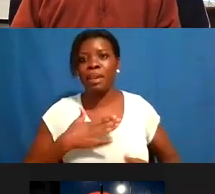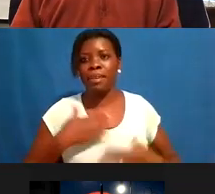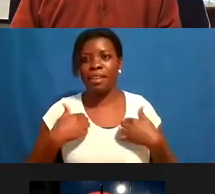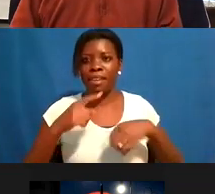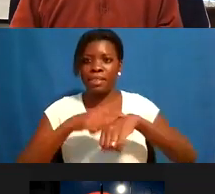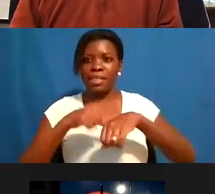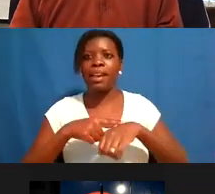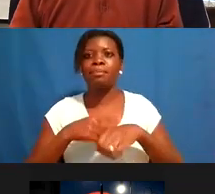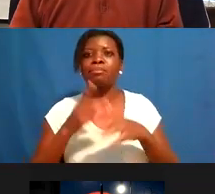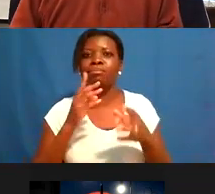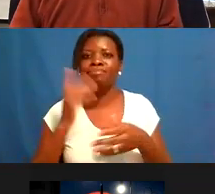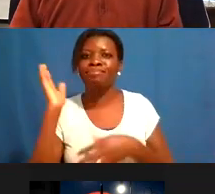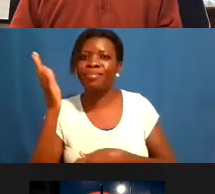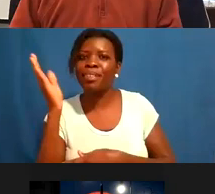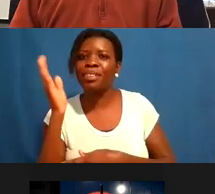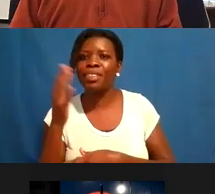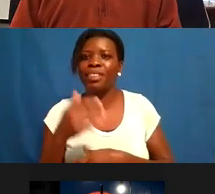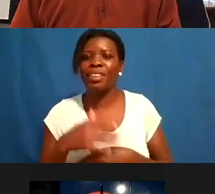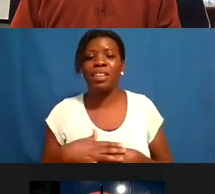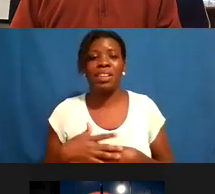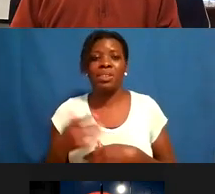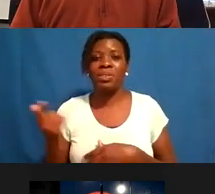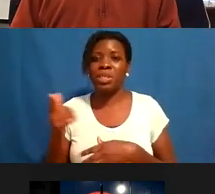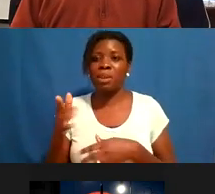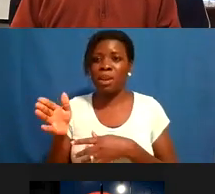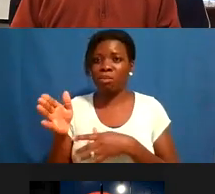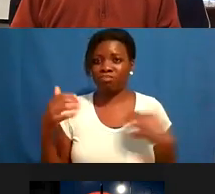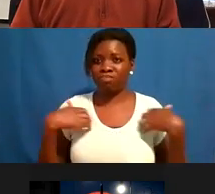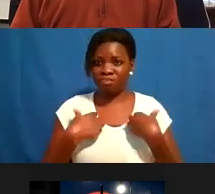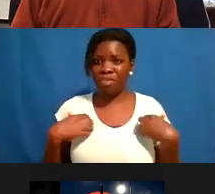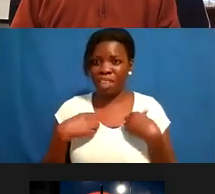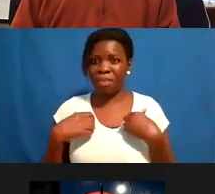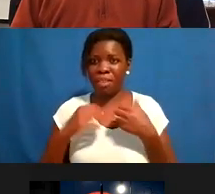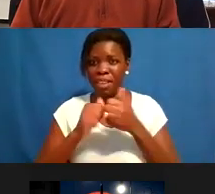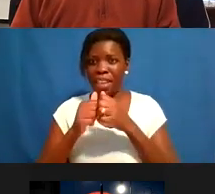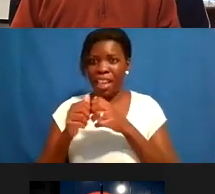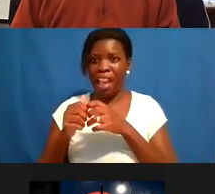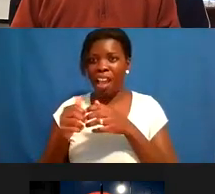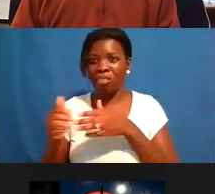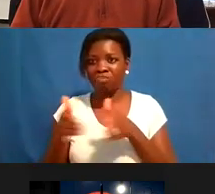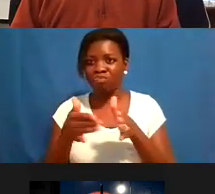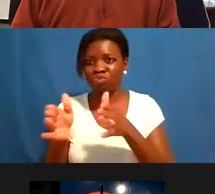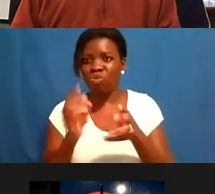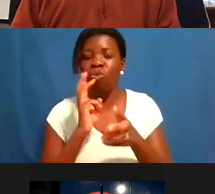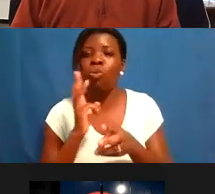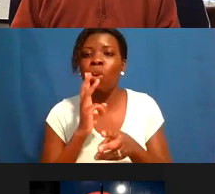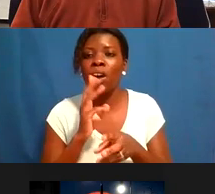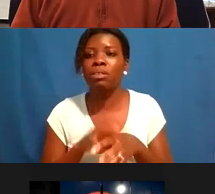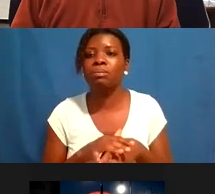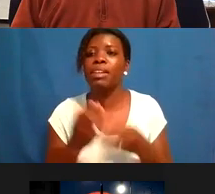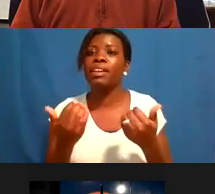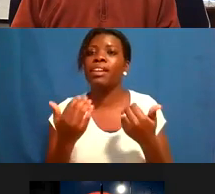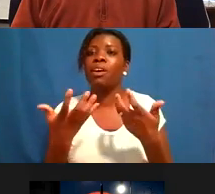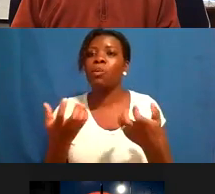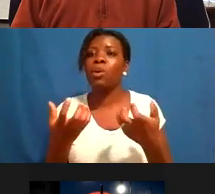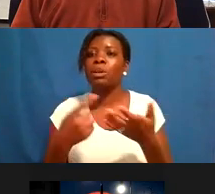and the animals that Howard was telling you about and how they navigate through water and get from here to there. And so what I want to tell you about